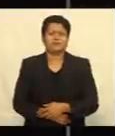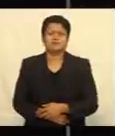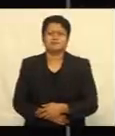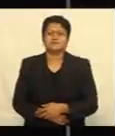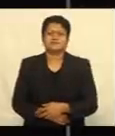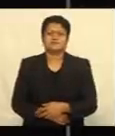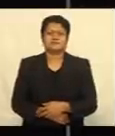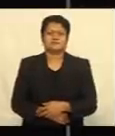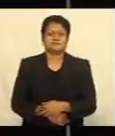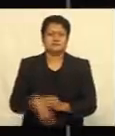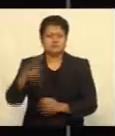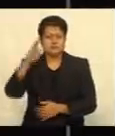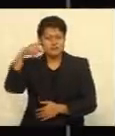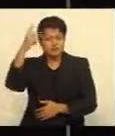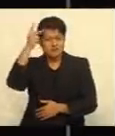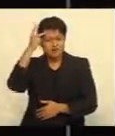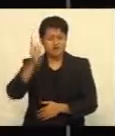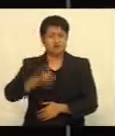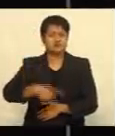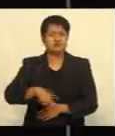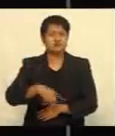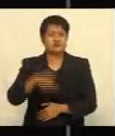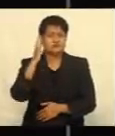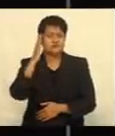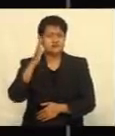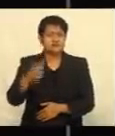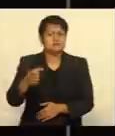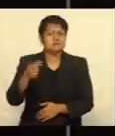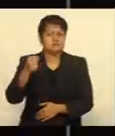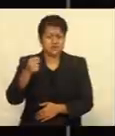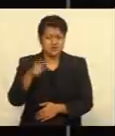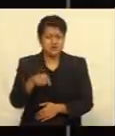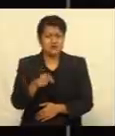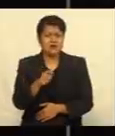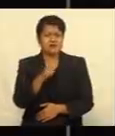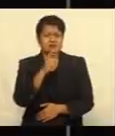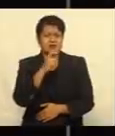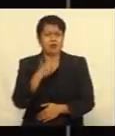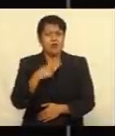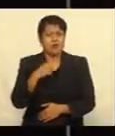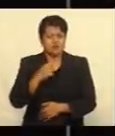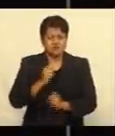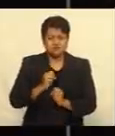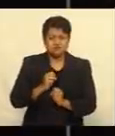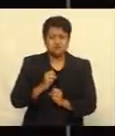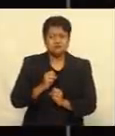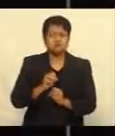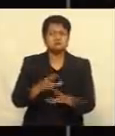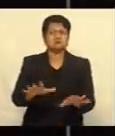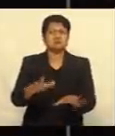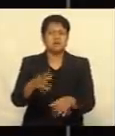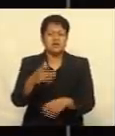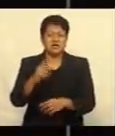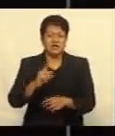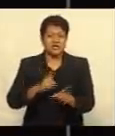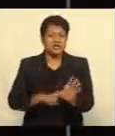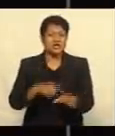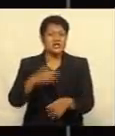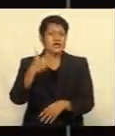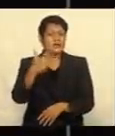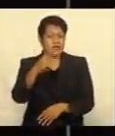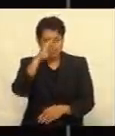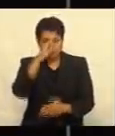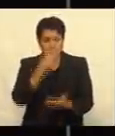The principal of a Suva school has been suspended this afternoon for releasing the name of a Year 9 student who tested positive